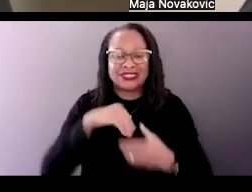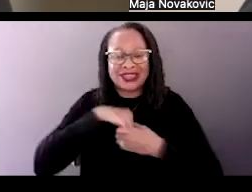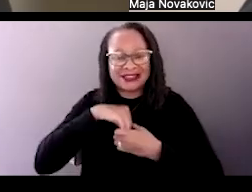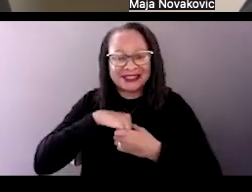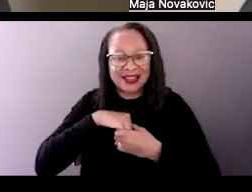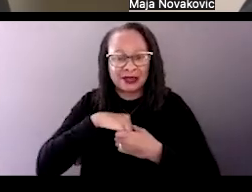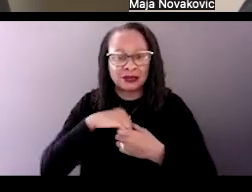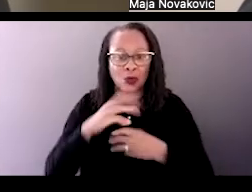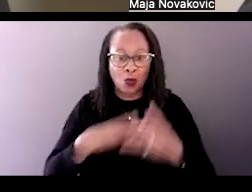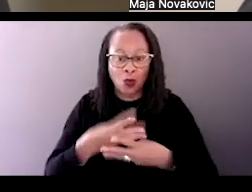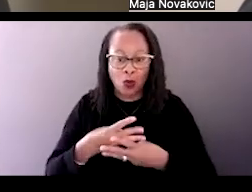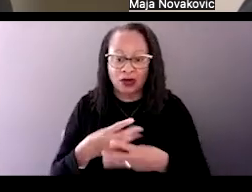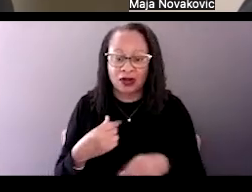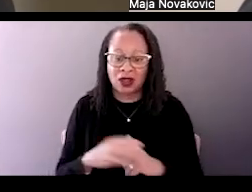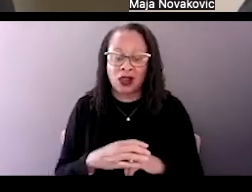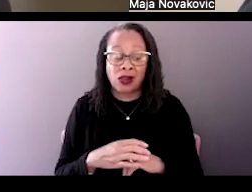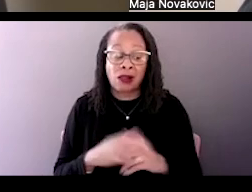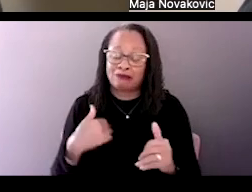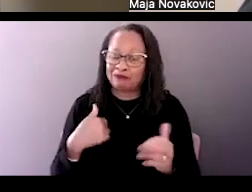I often say